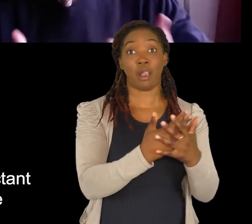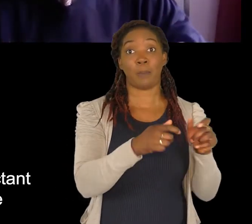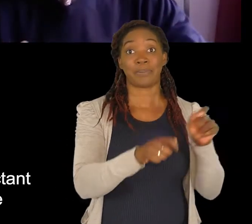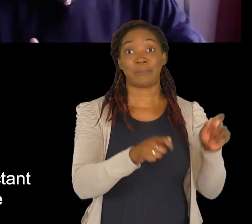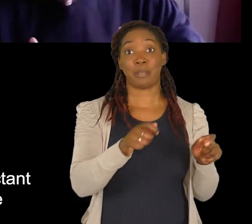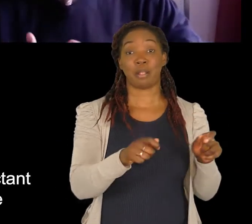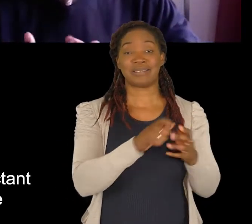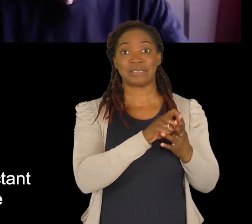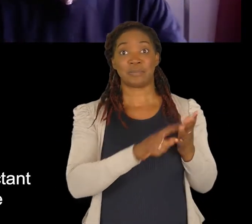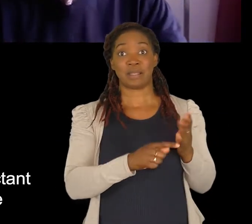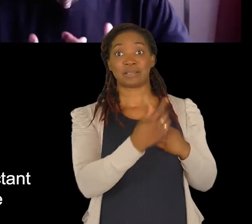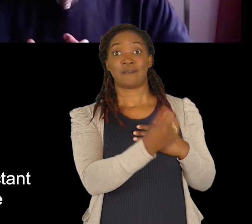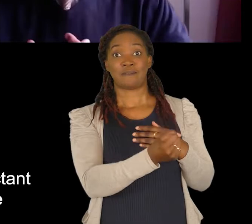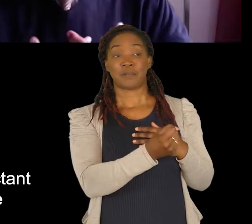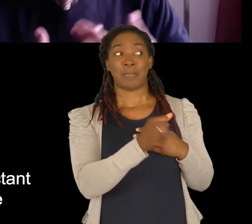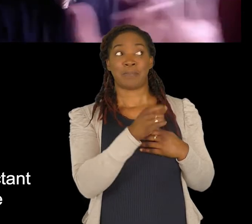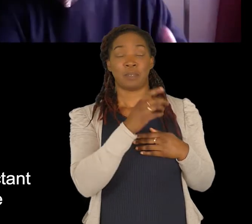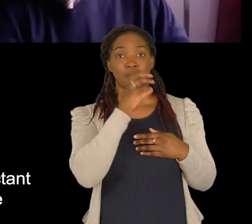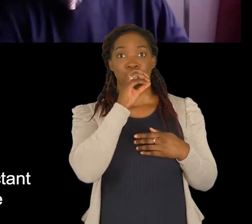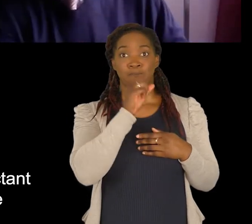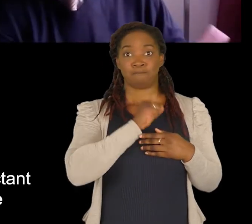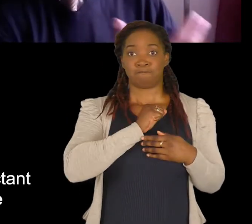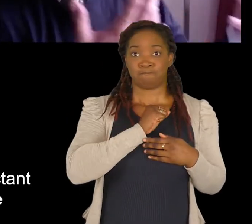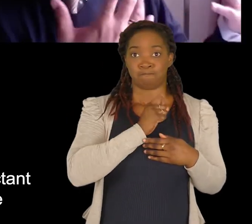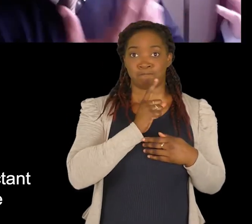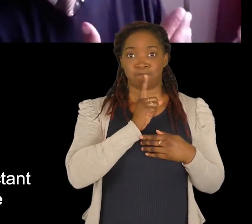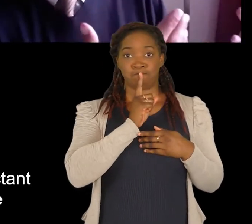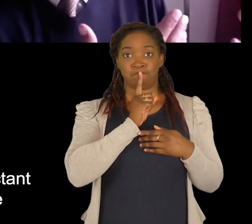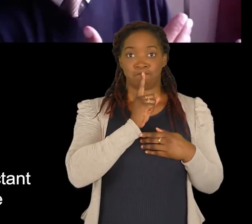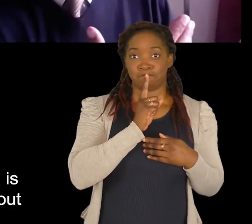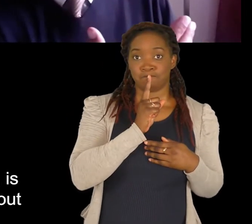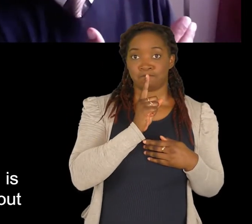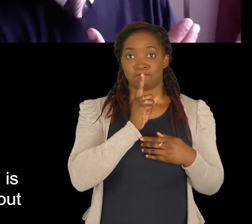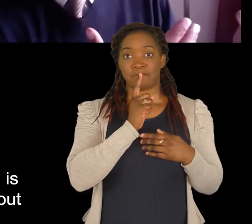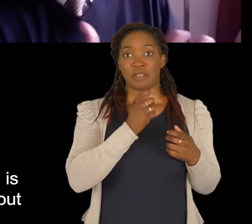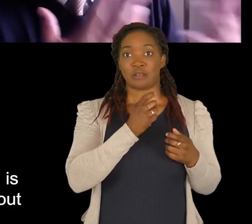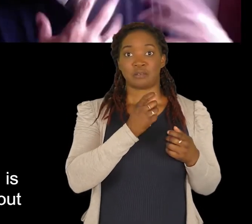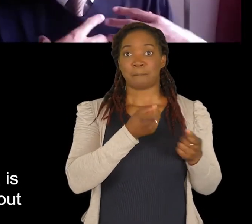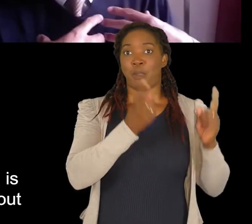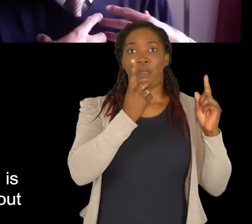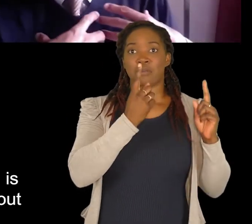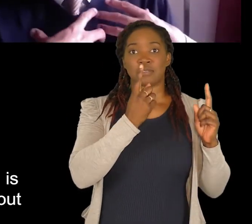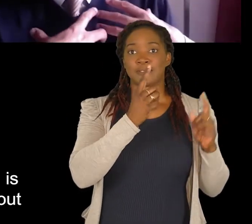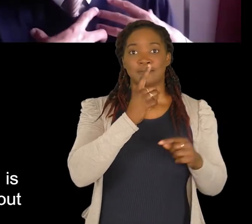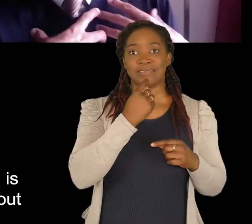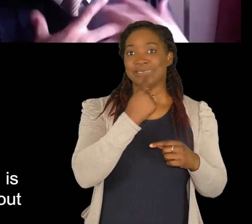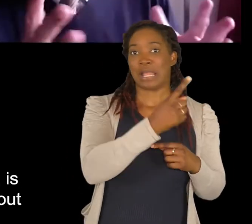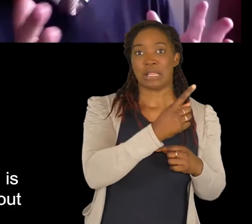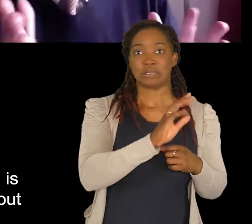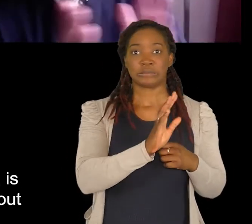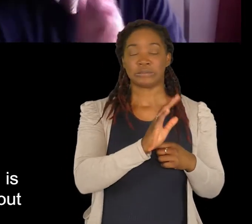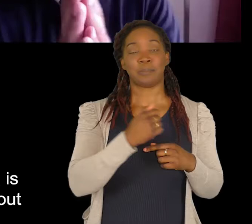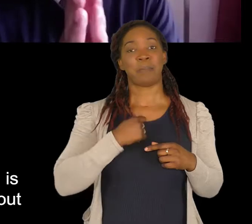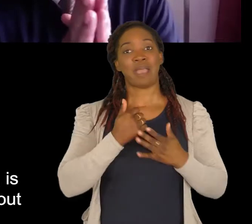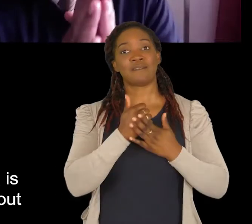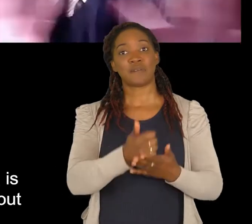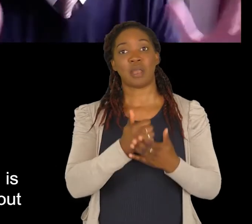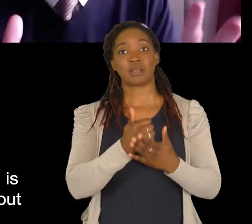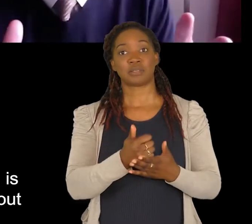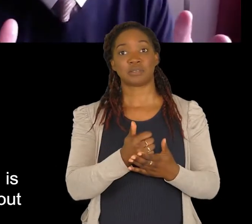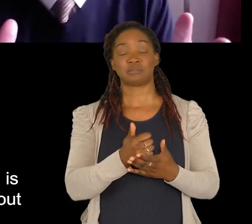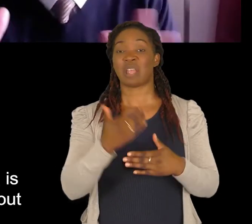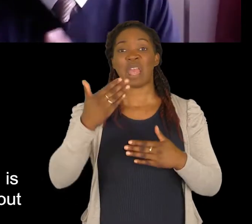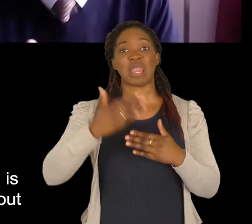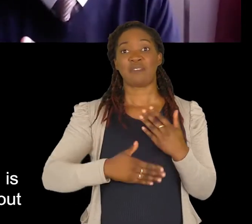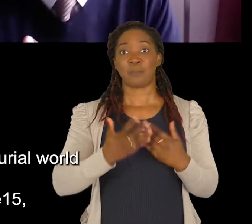disabilities, they may be reluctant to talk about their disability to a would-be employer. my advice, especially first of all, is I would say